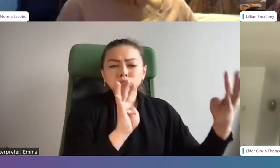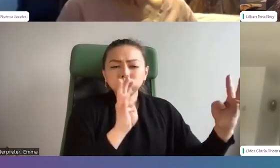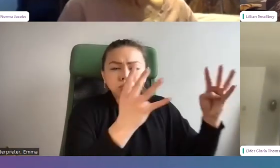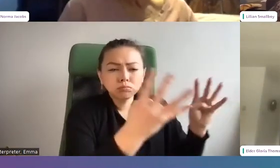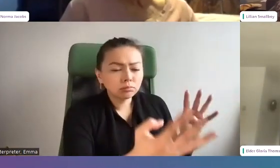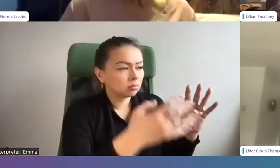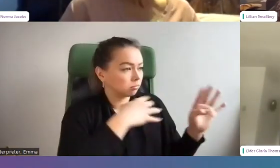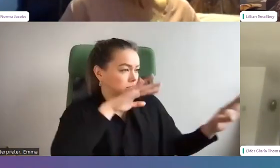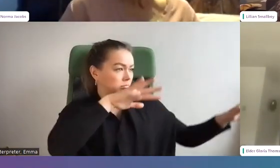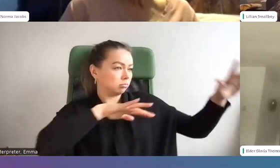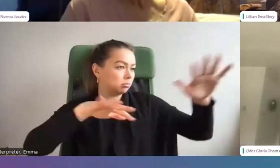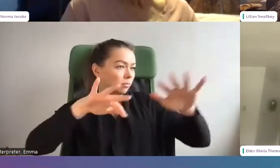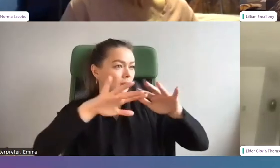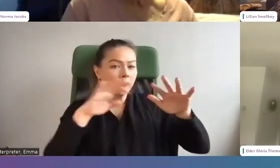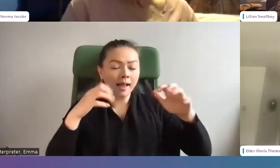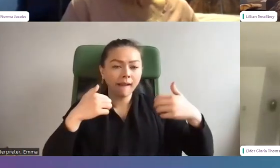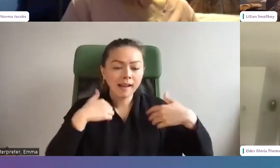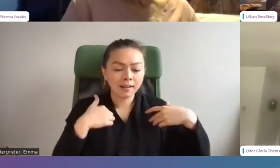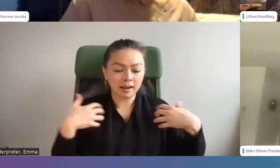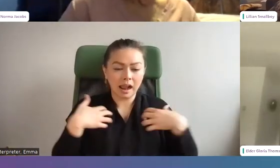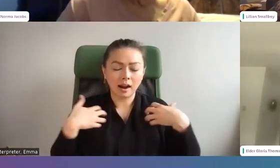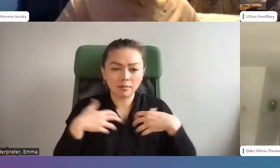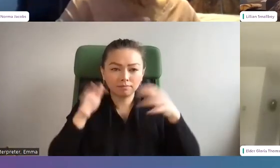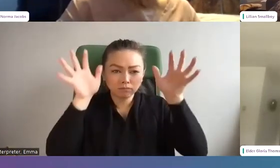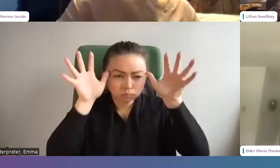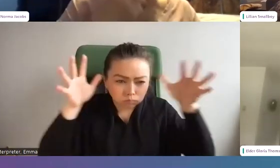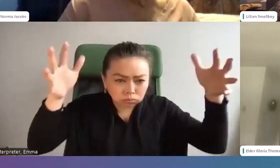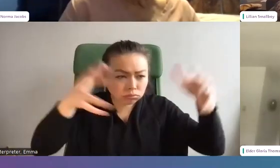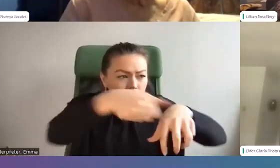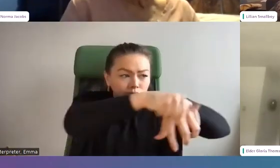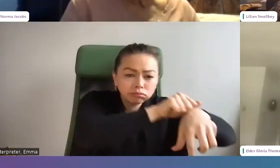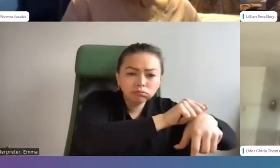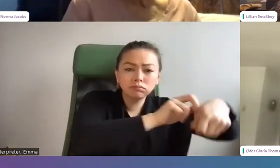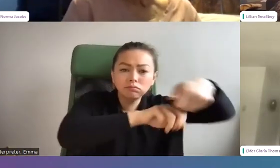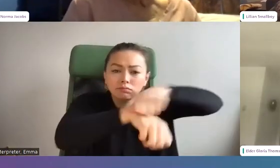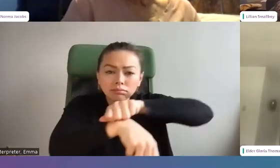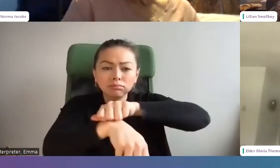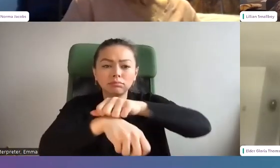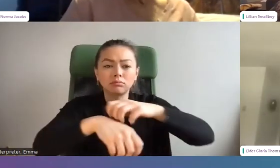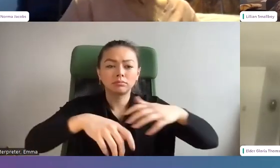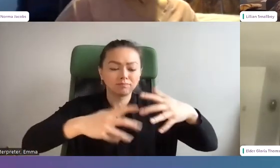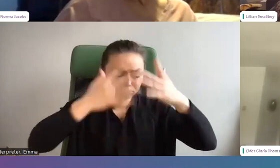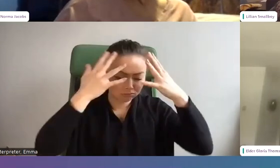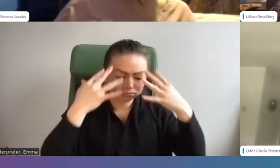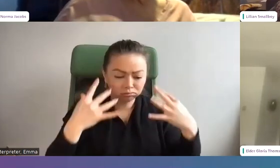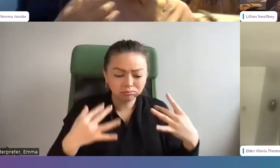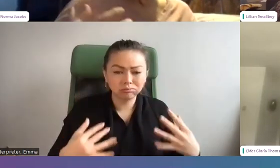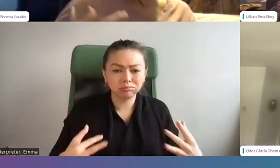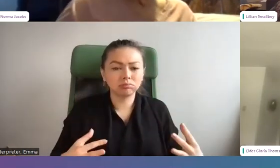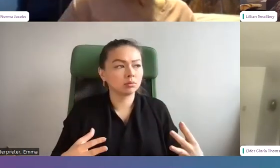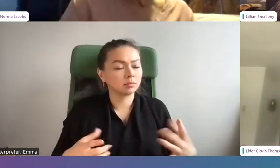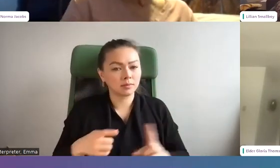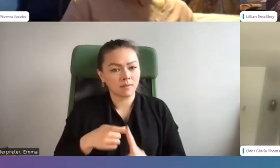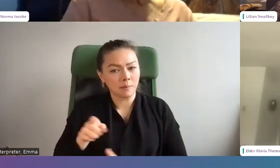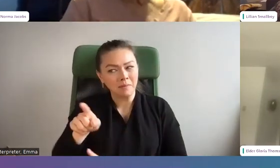the, you know, the dew claws of the deer, the bear claws from the bear, you know, and we decorate